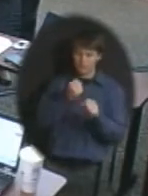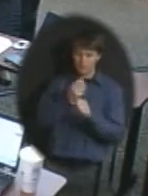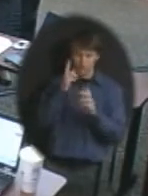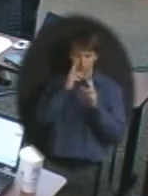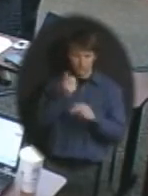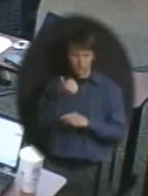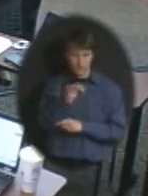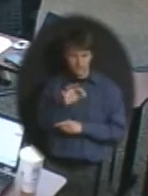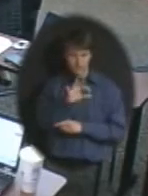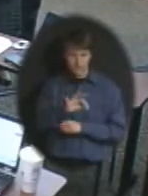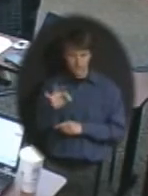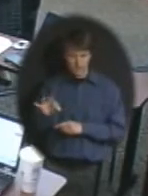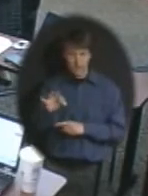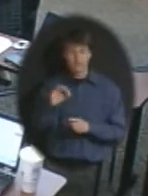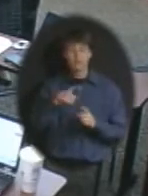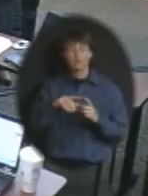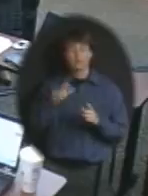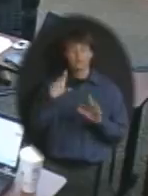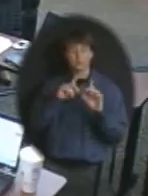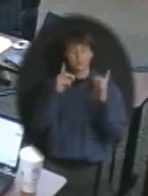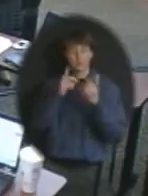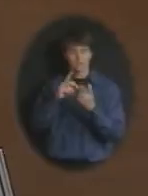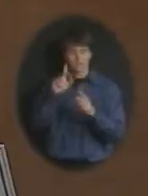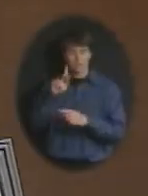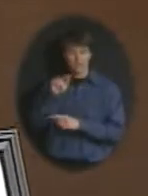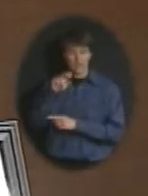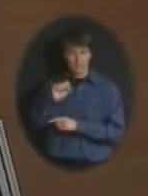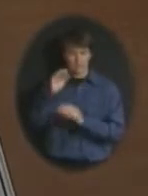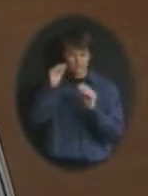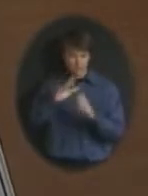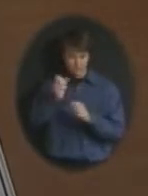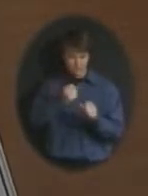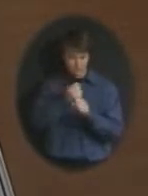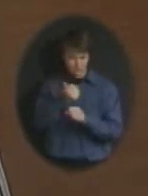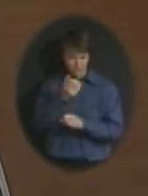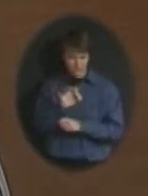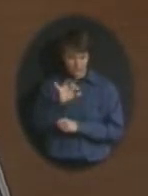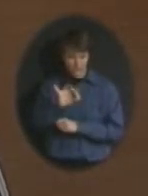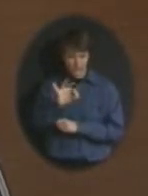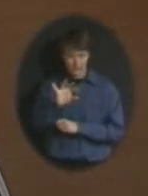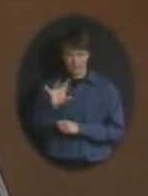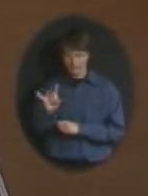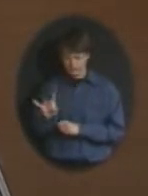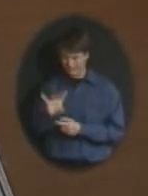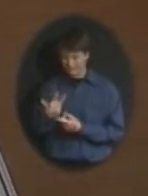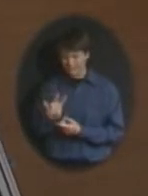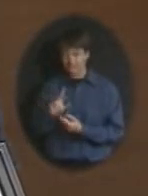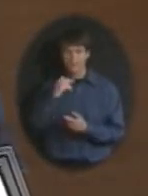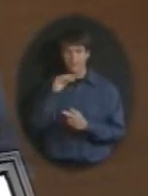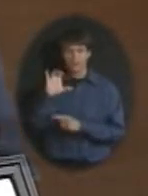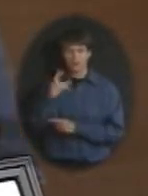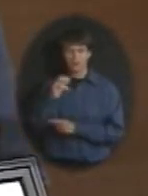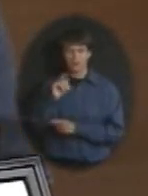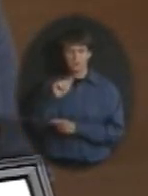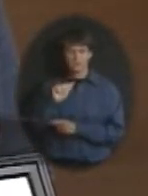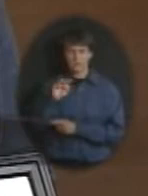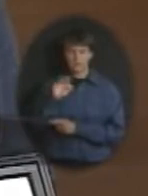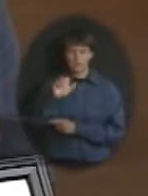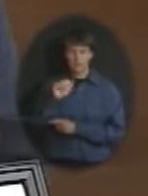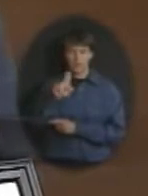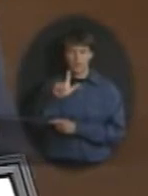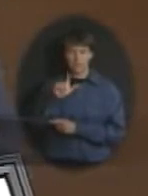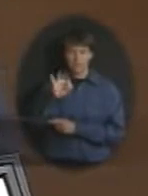1999. She was the District 3 Kansas Teacher of the Year in 1997 and earned the Krista McAuliffe Fellowship from the Kansas Department of Education